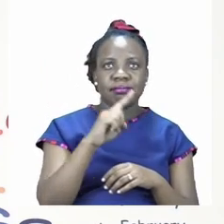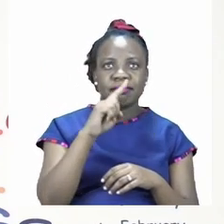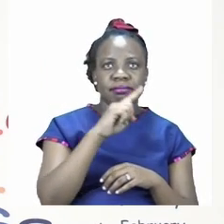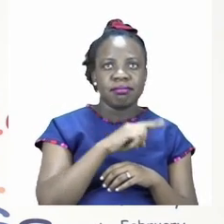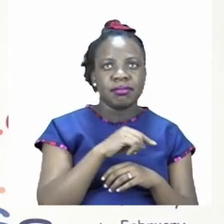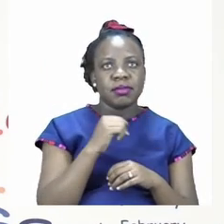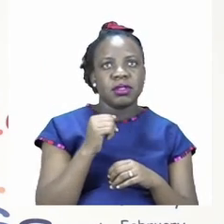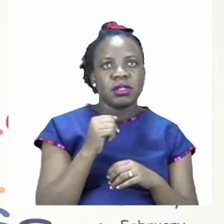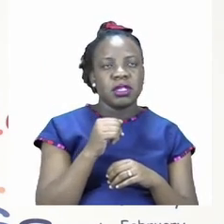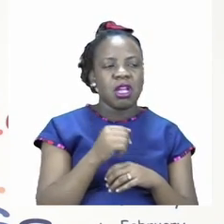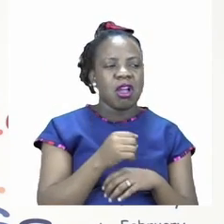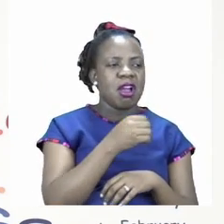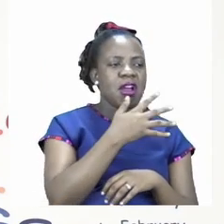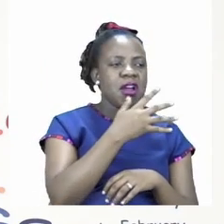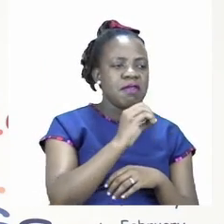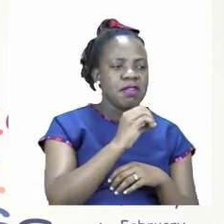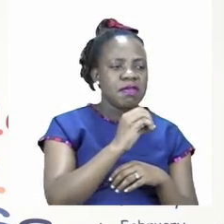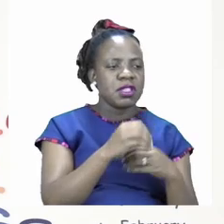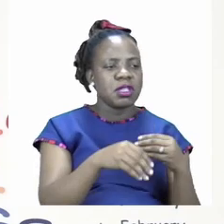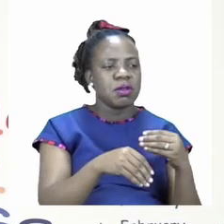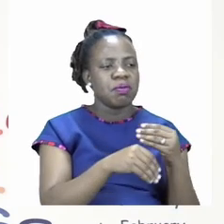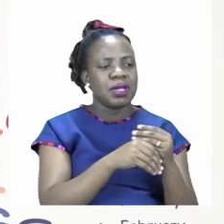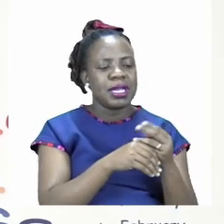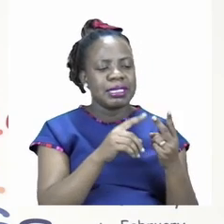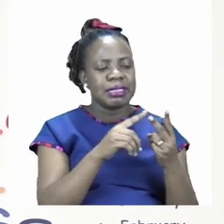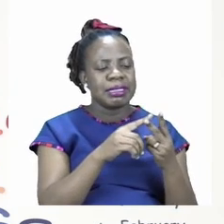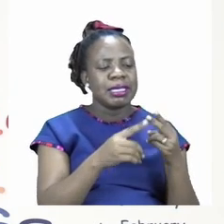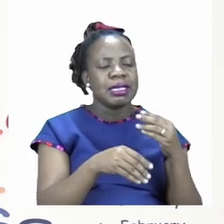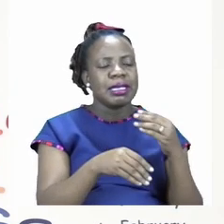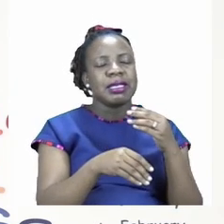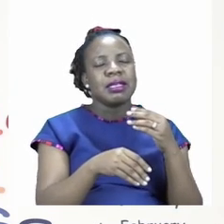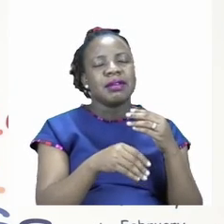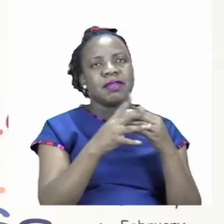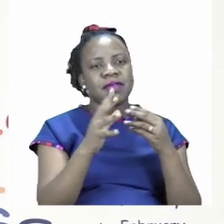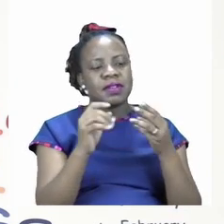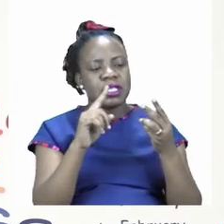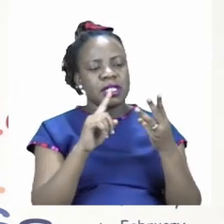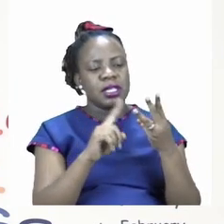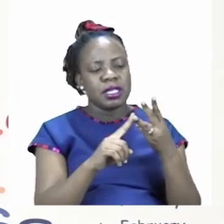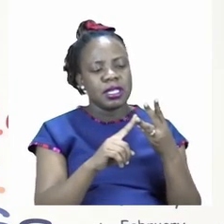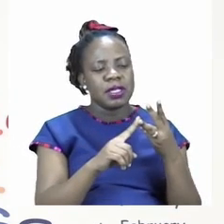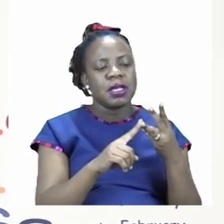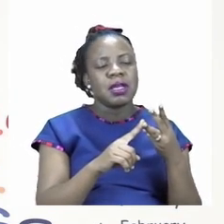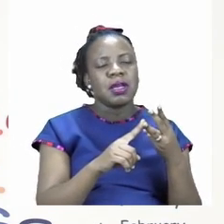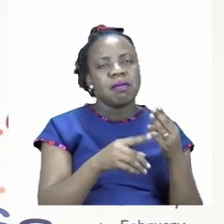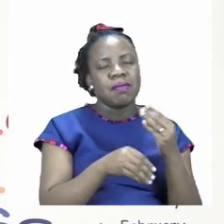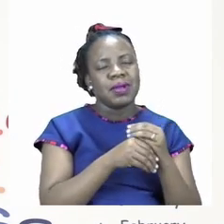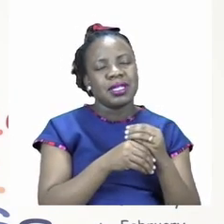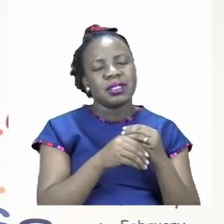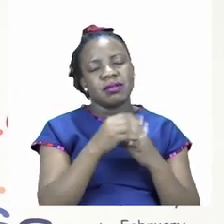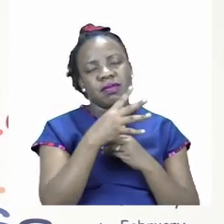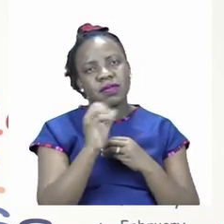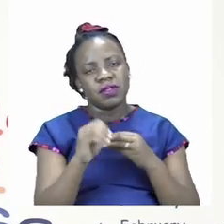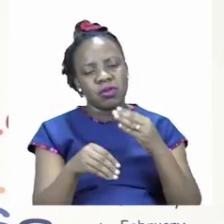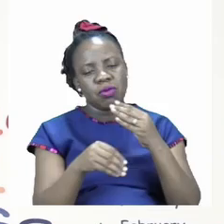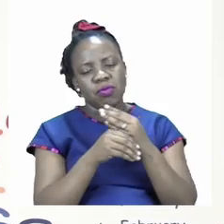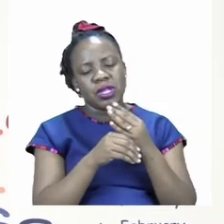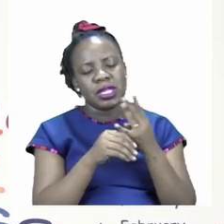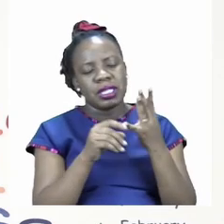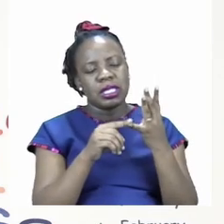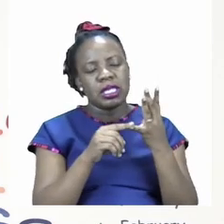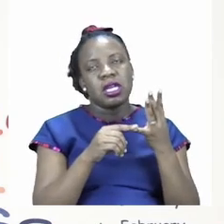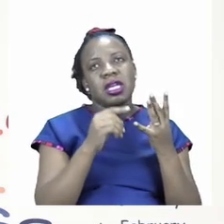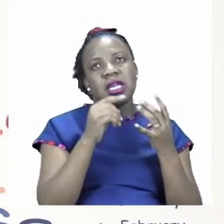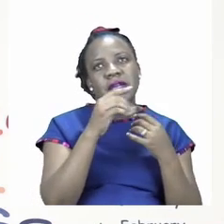50 plus 50 plus 50 plus 50. But that will take too long. So instead of repeated